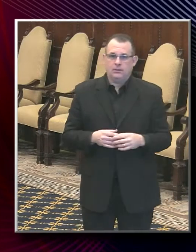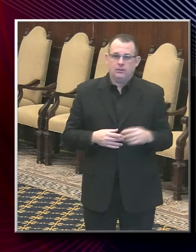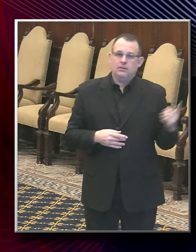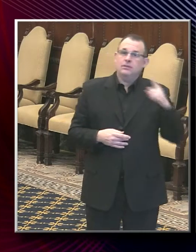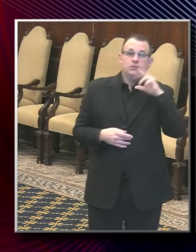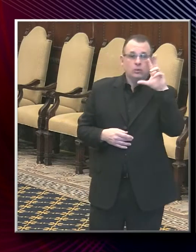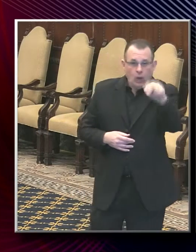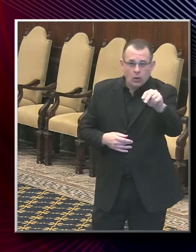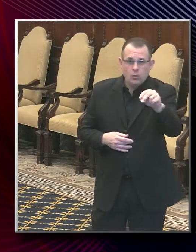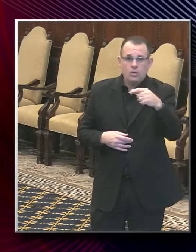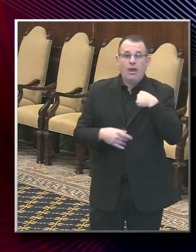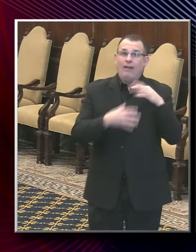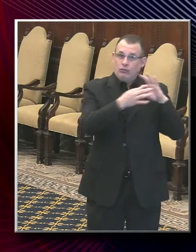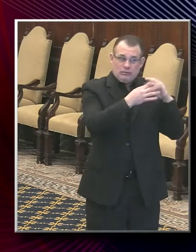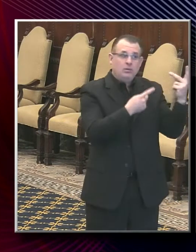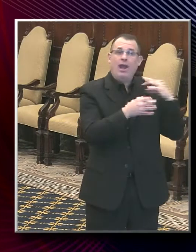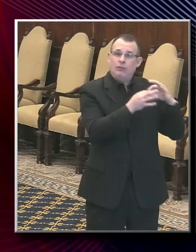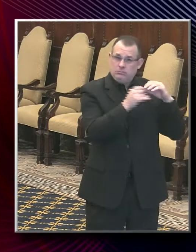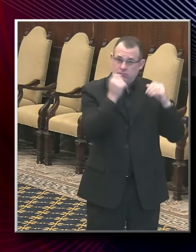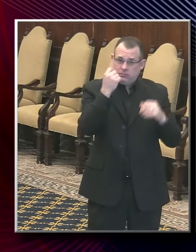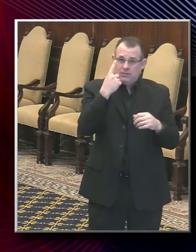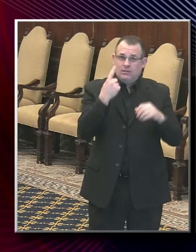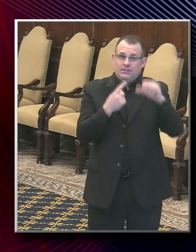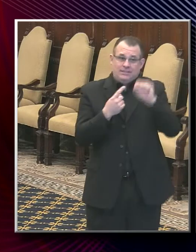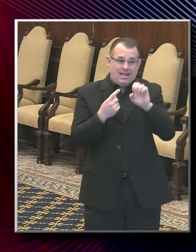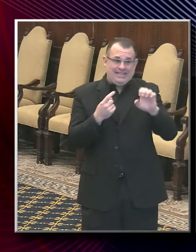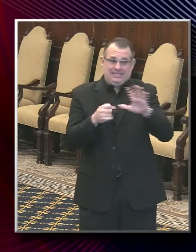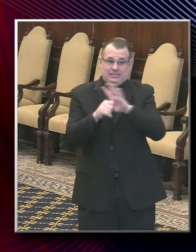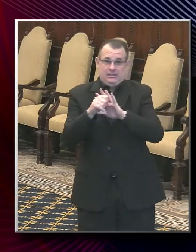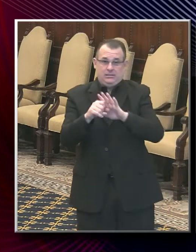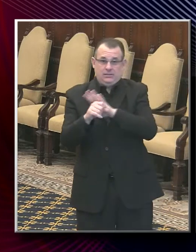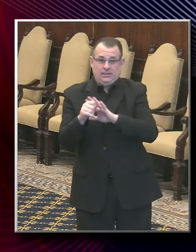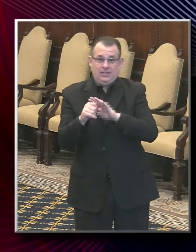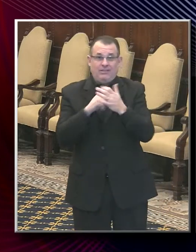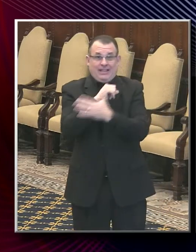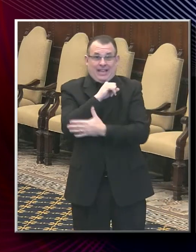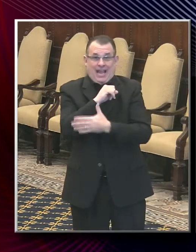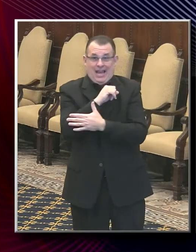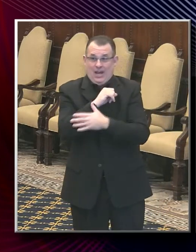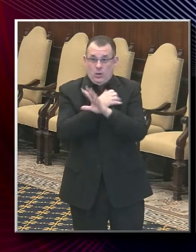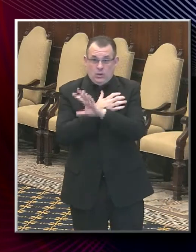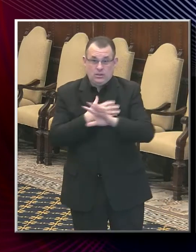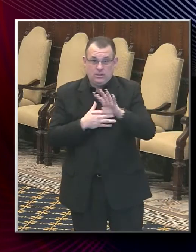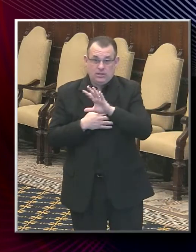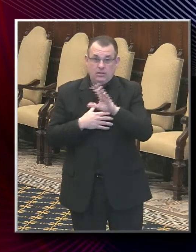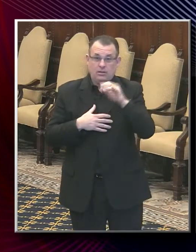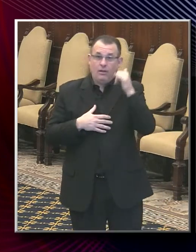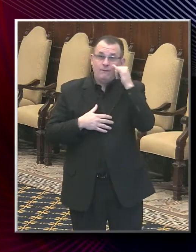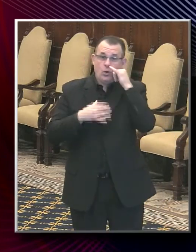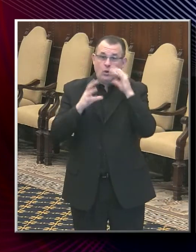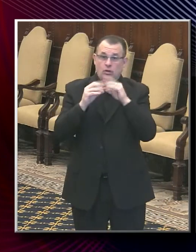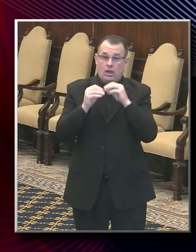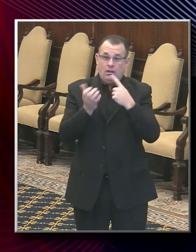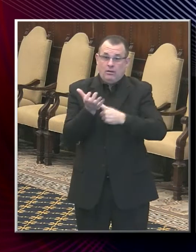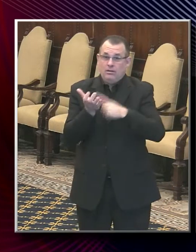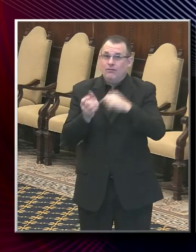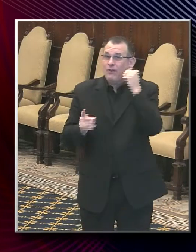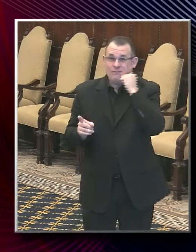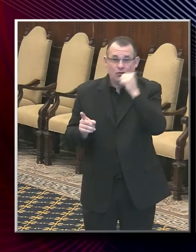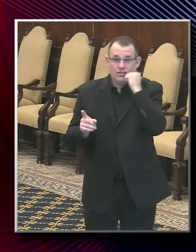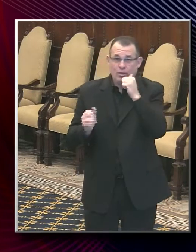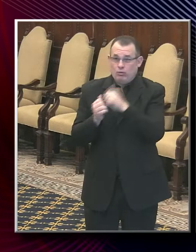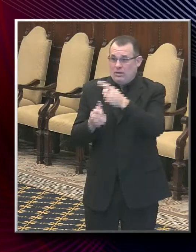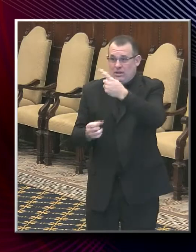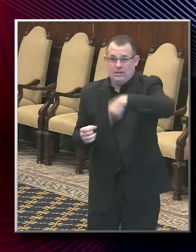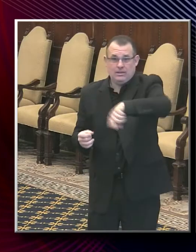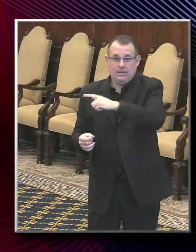the southeastern region counties. There's a phone meeting every day with them. And